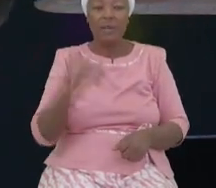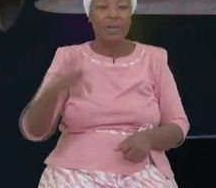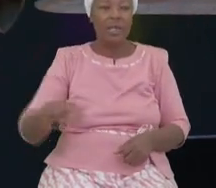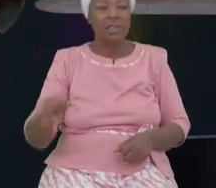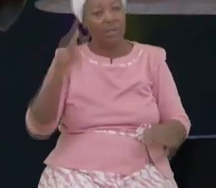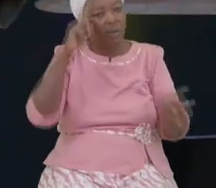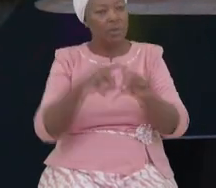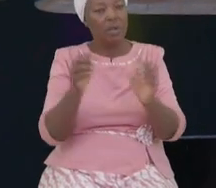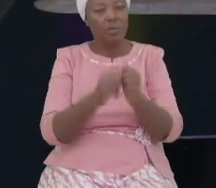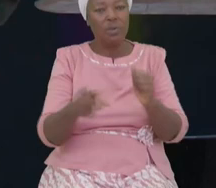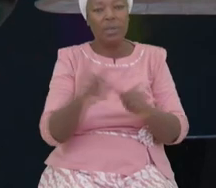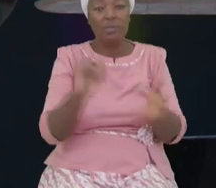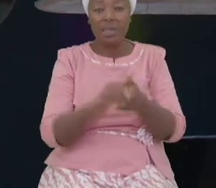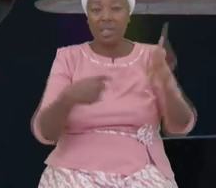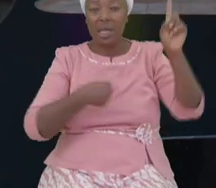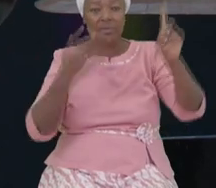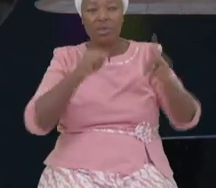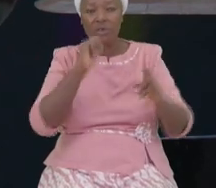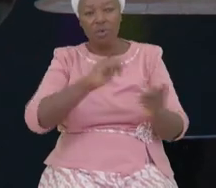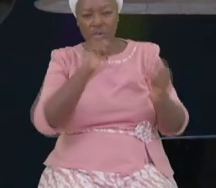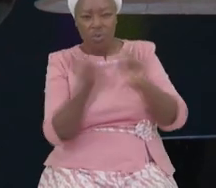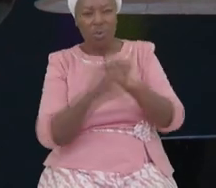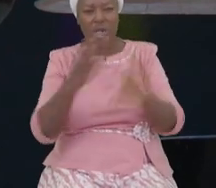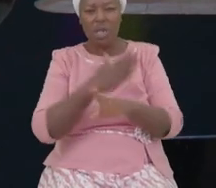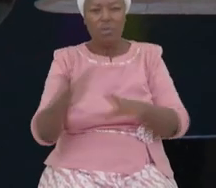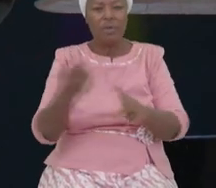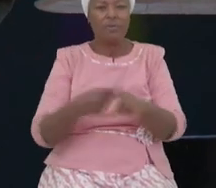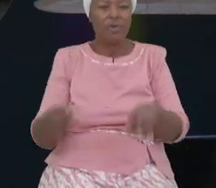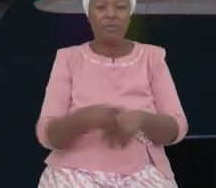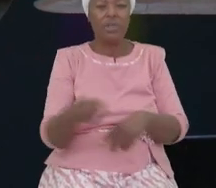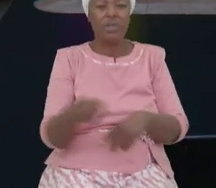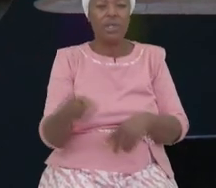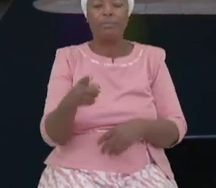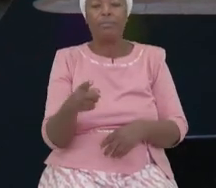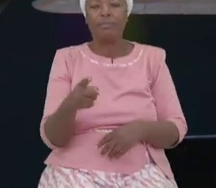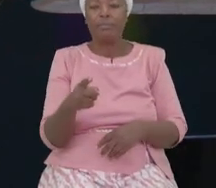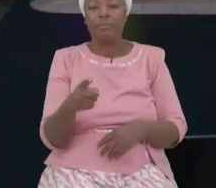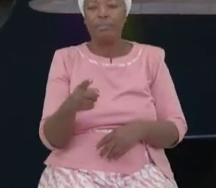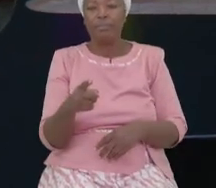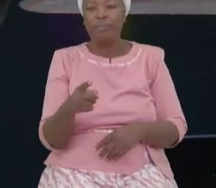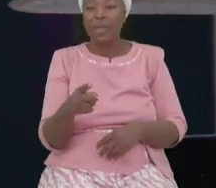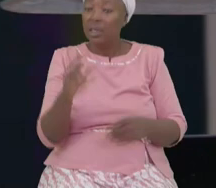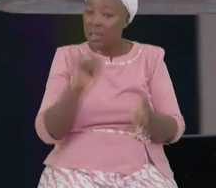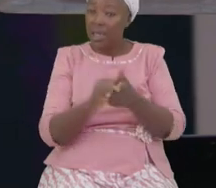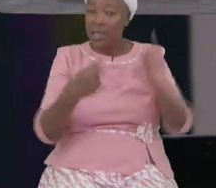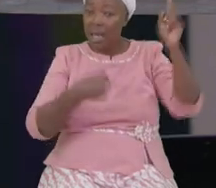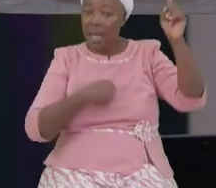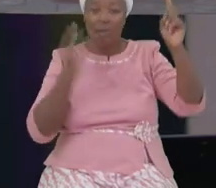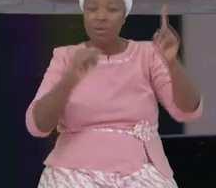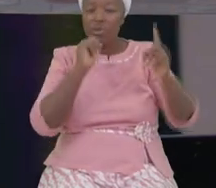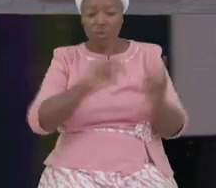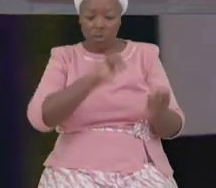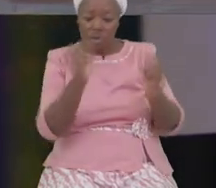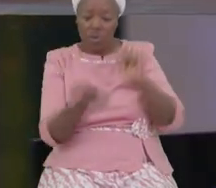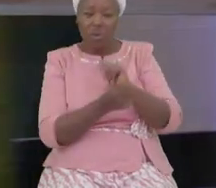that I will not turn away from them. That I will not